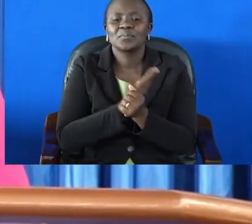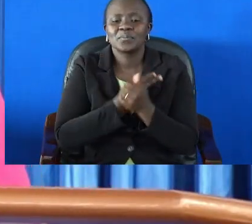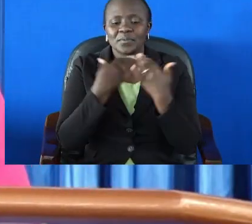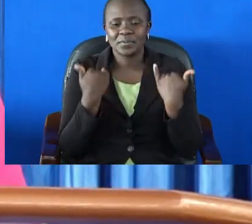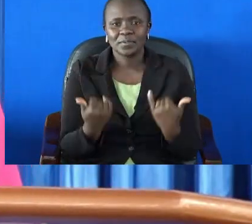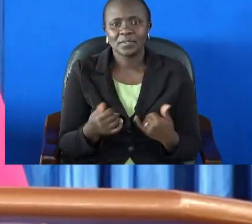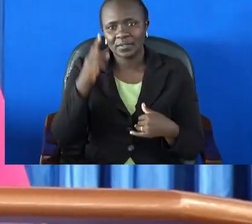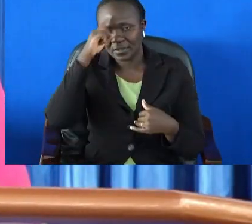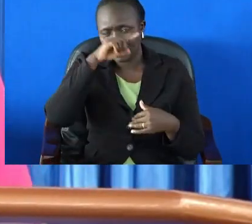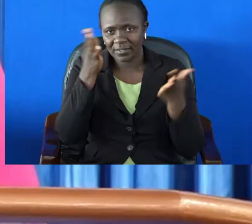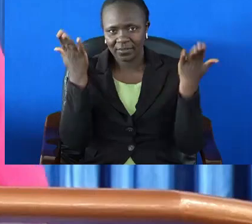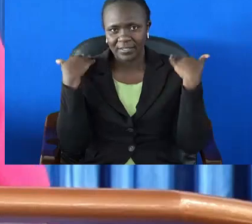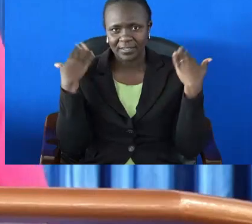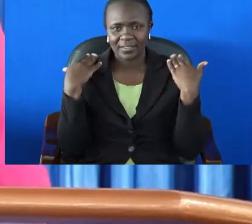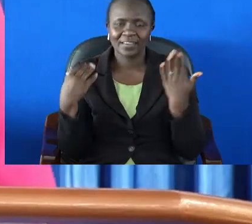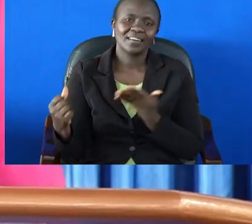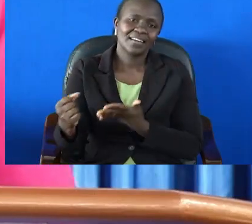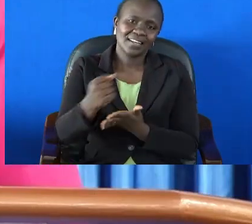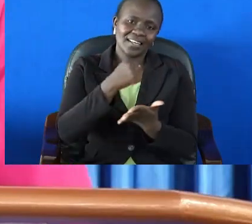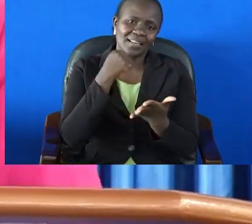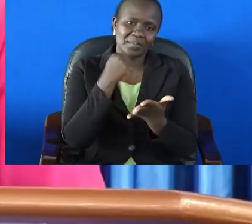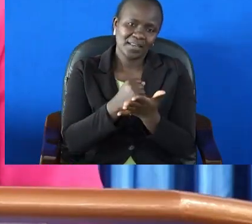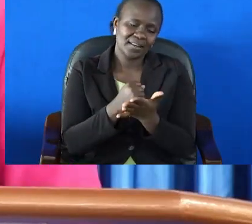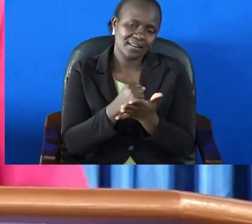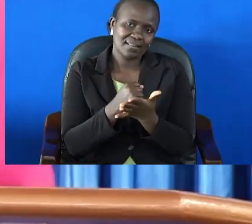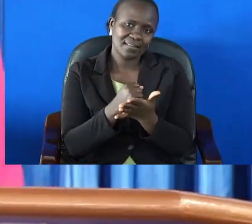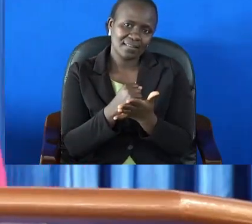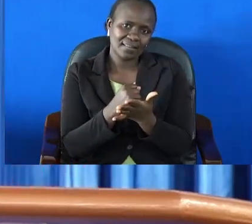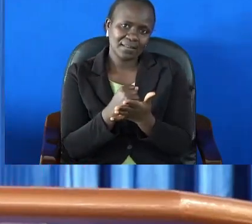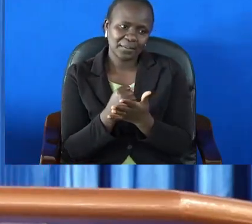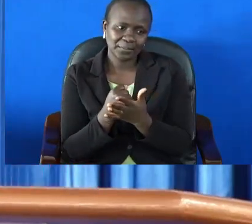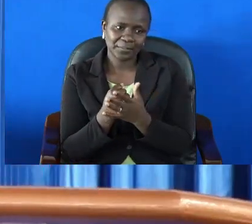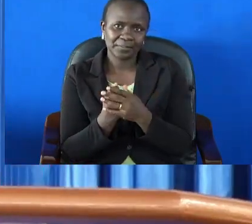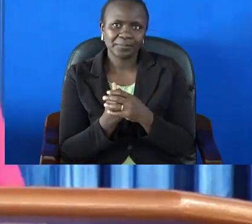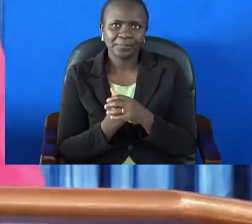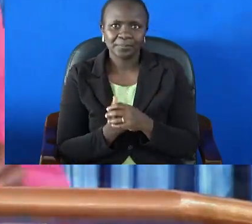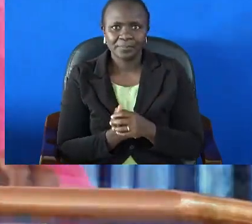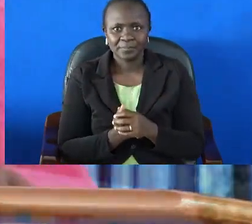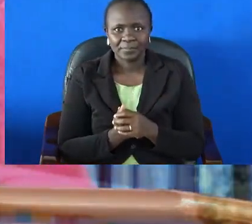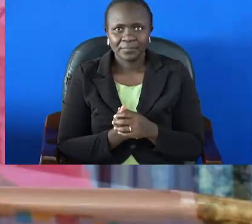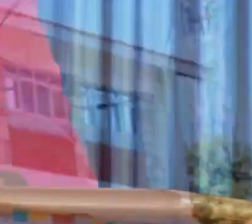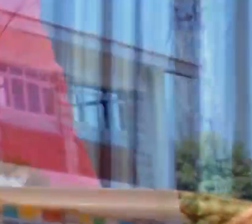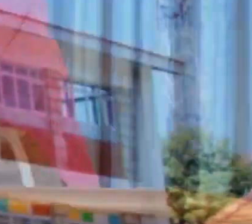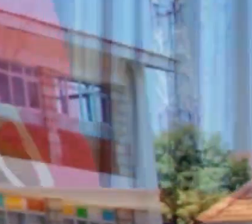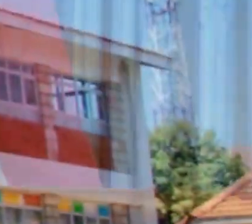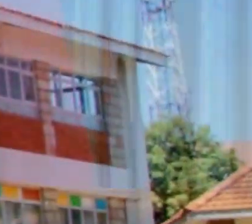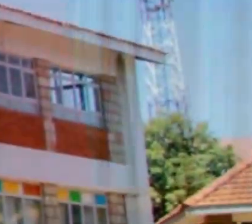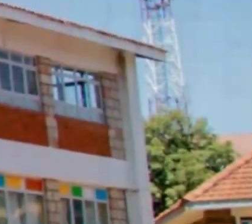be with us now and forevermore. Amen.